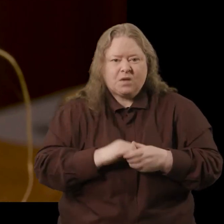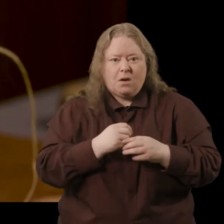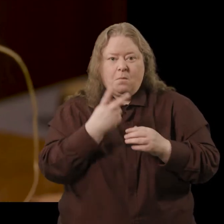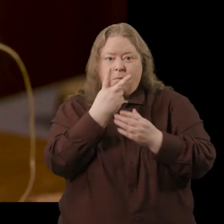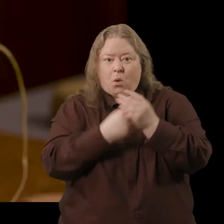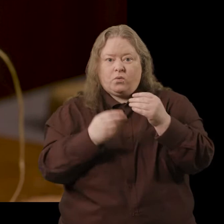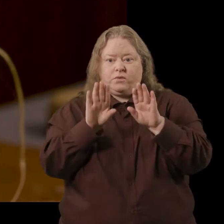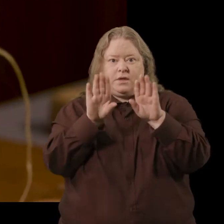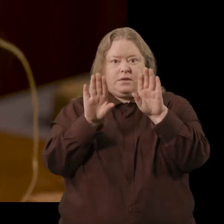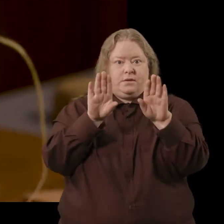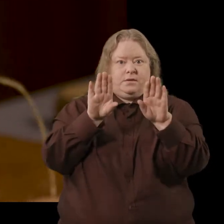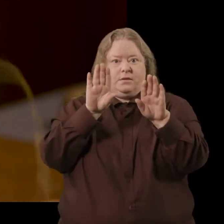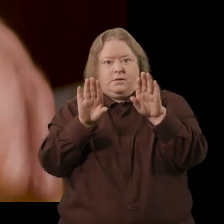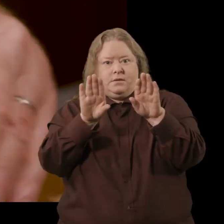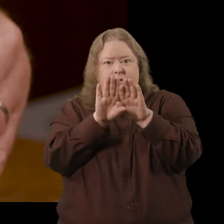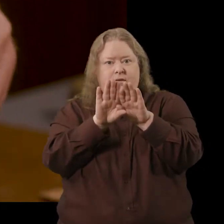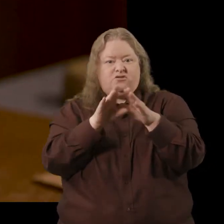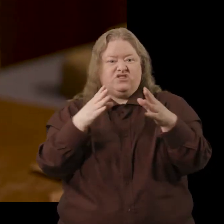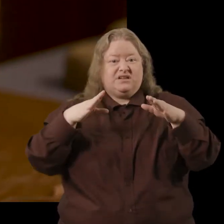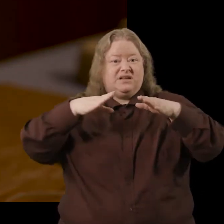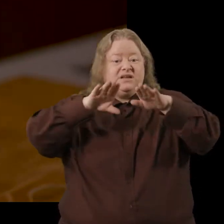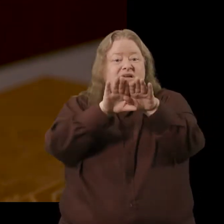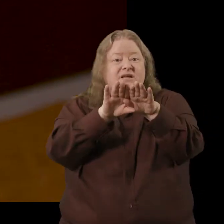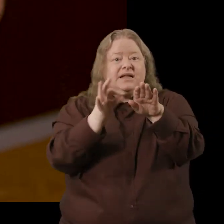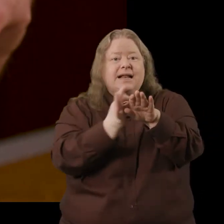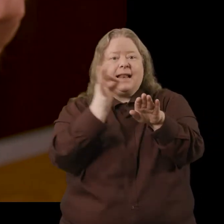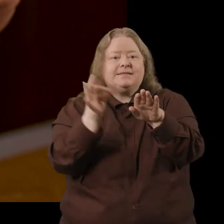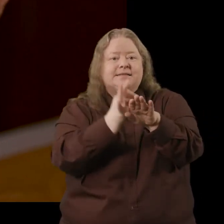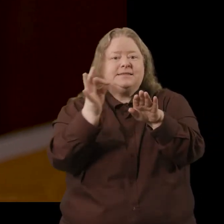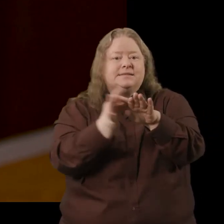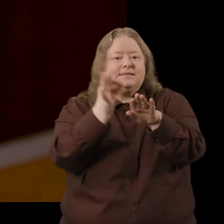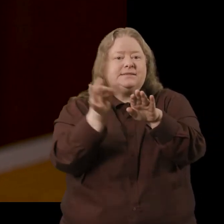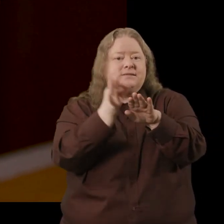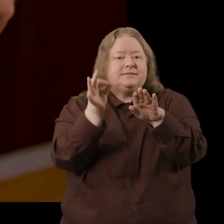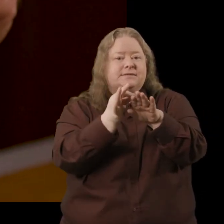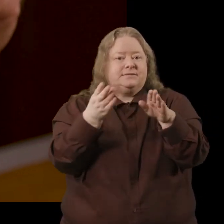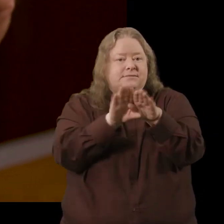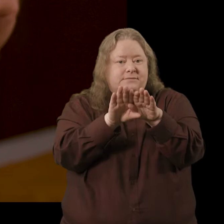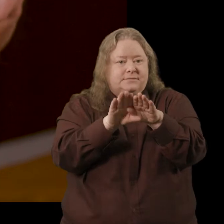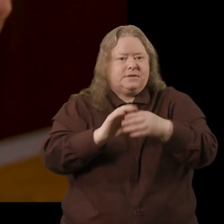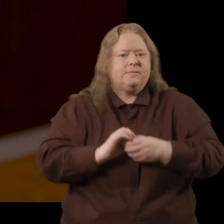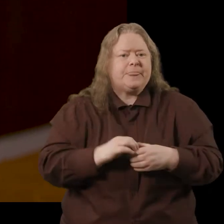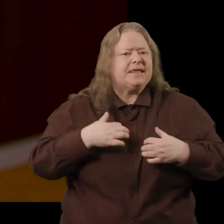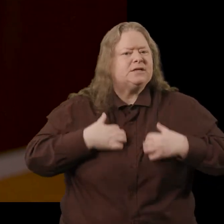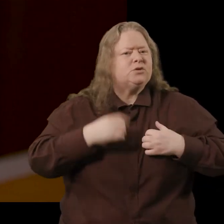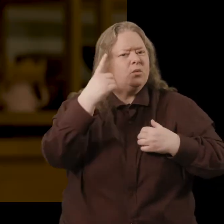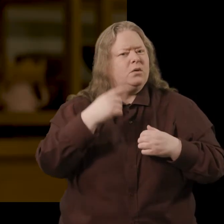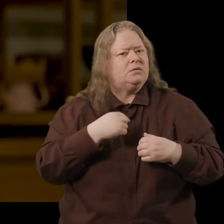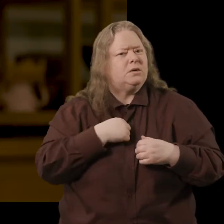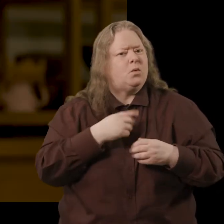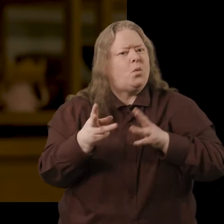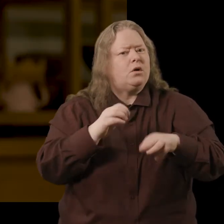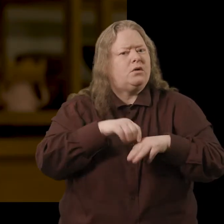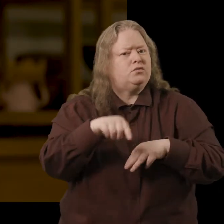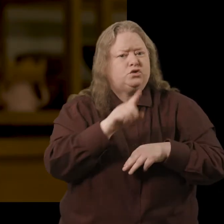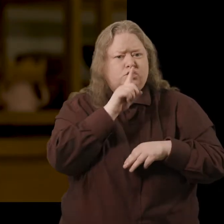both edges, which then are essentially laced together. interesting one I came across was